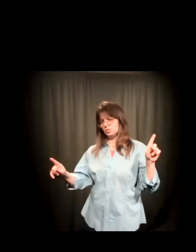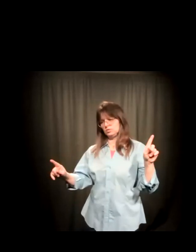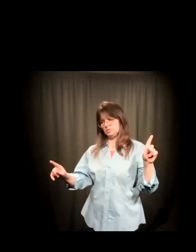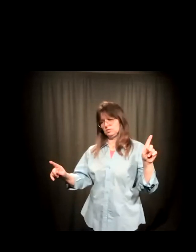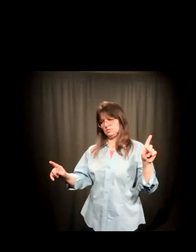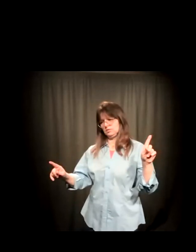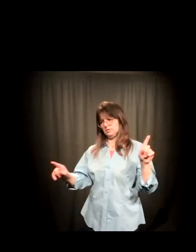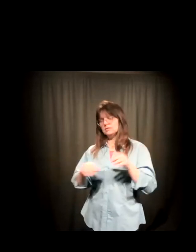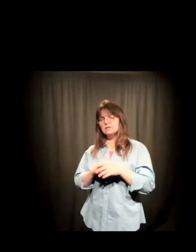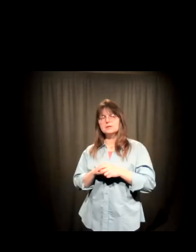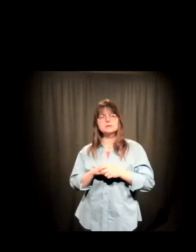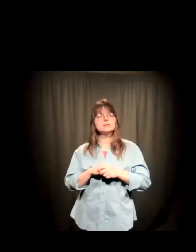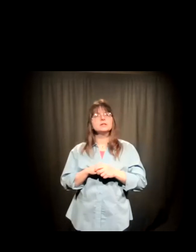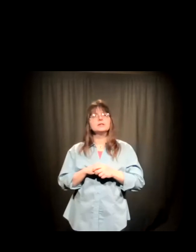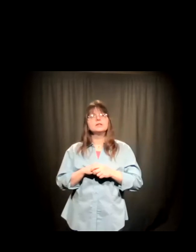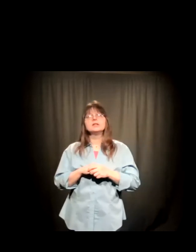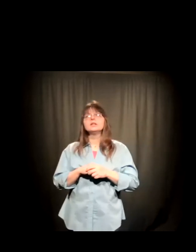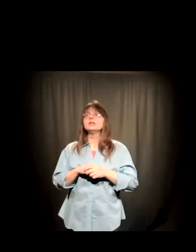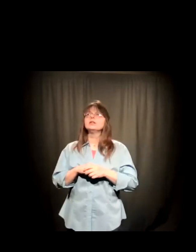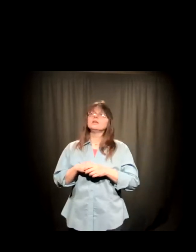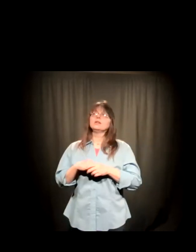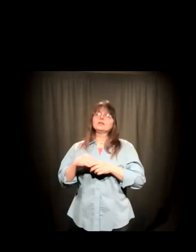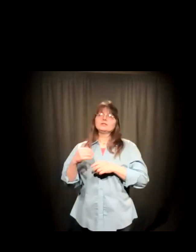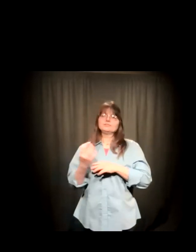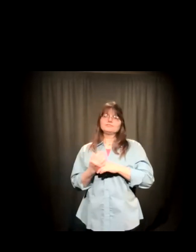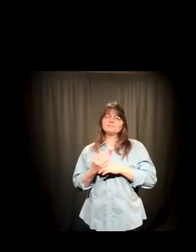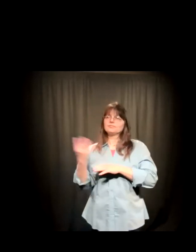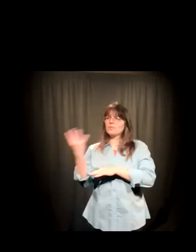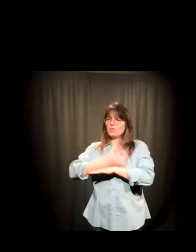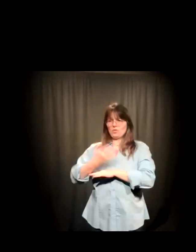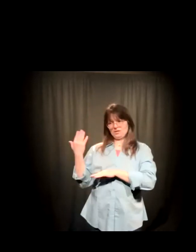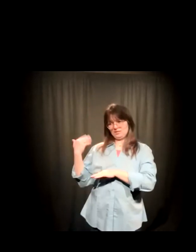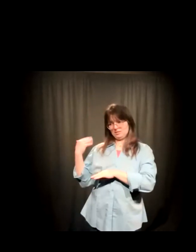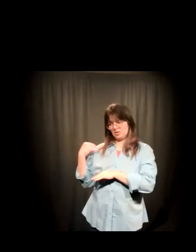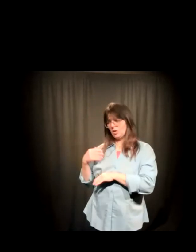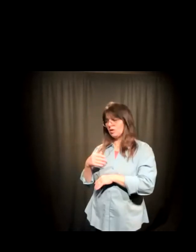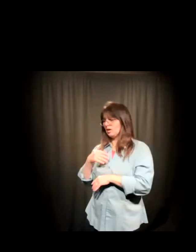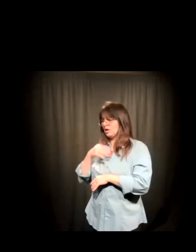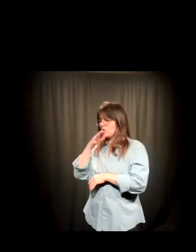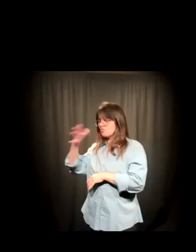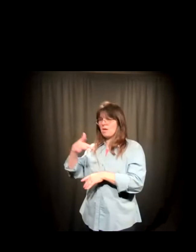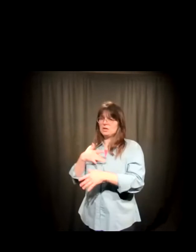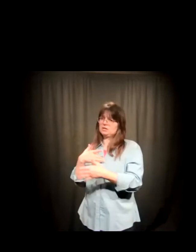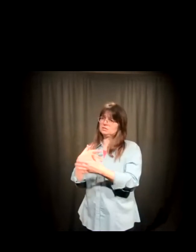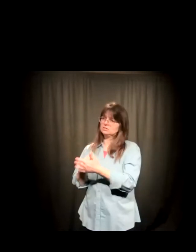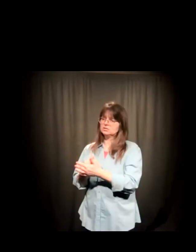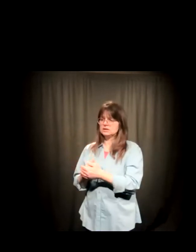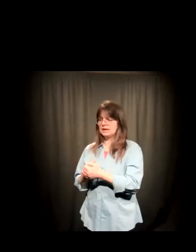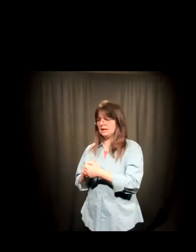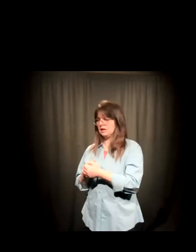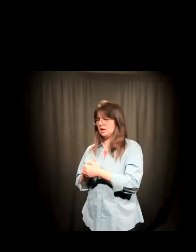My grandmother had suffered her heart attack 4 days before and had been in the hospital alone for the 3 days that